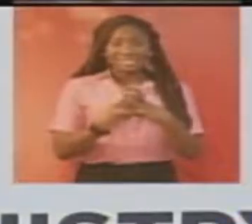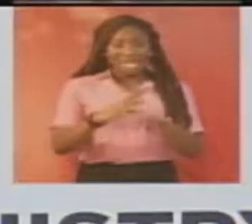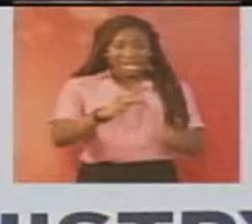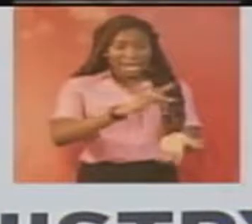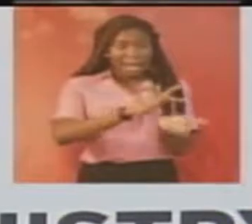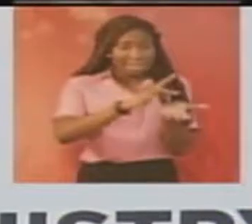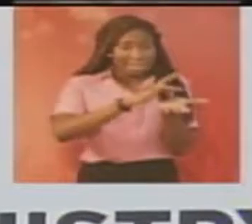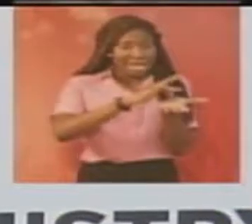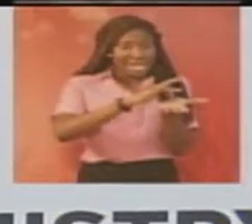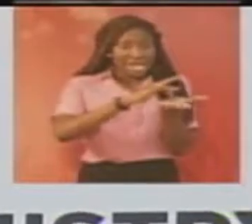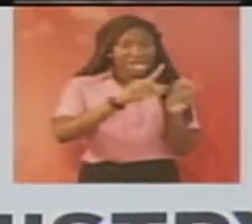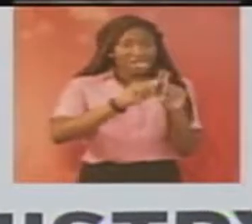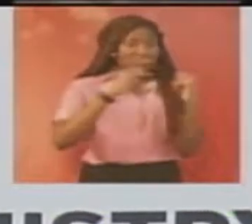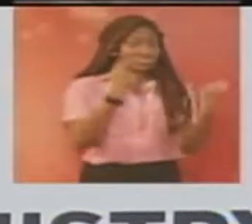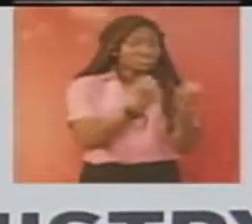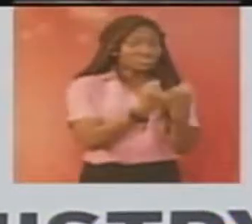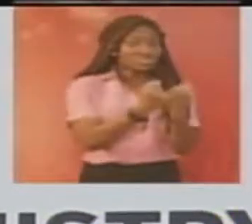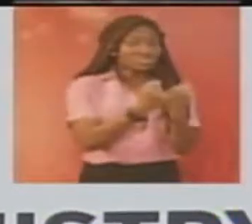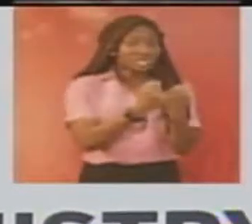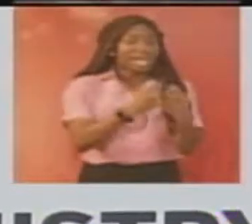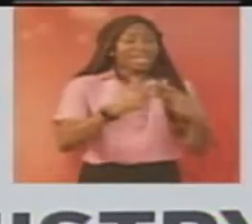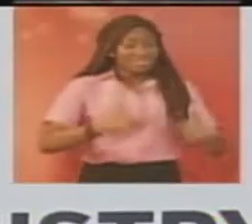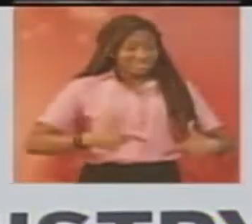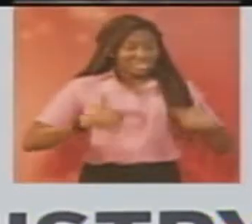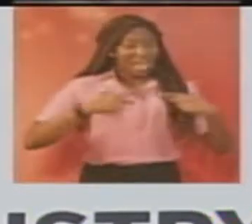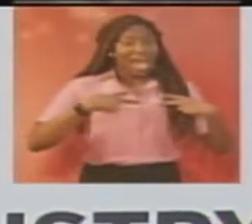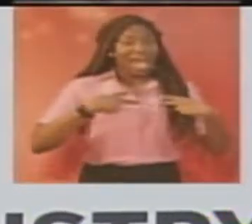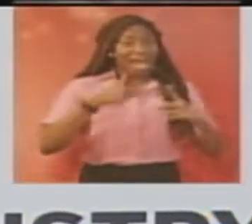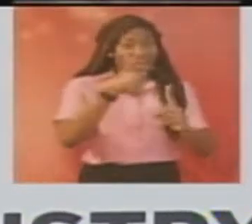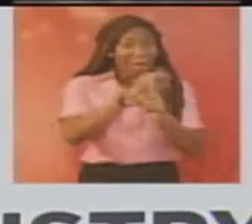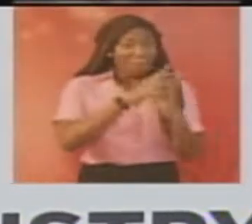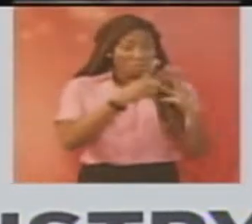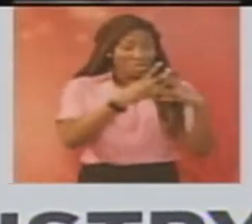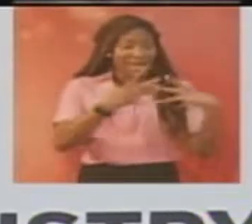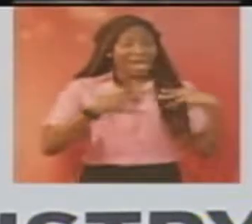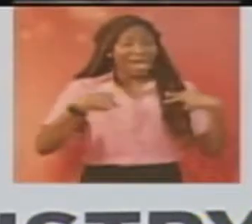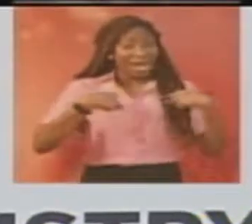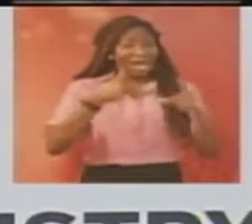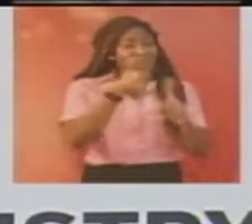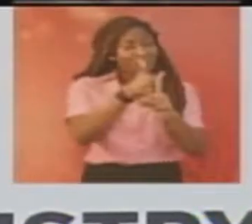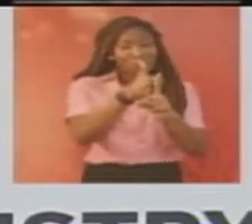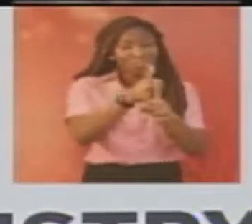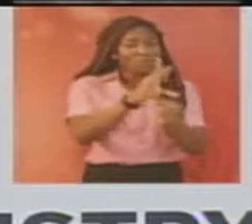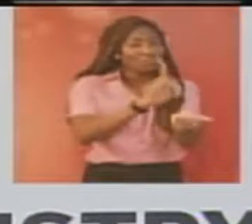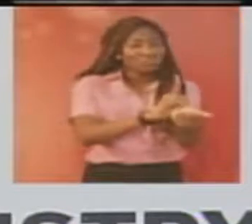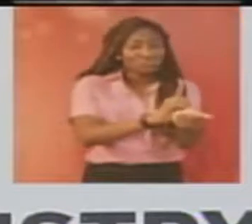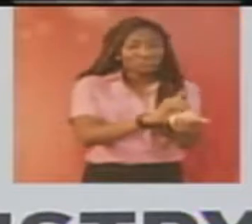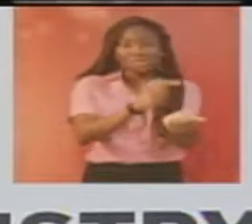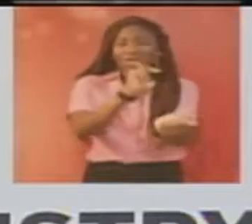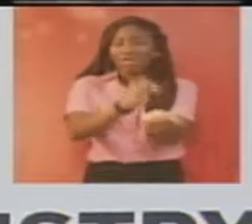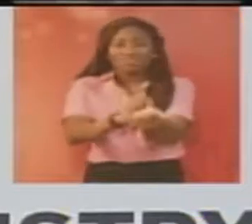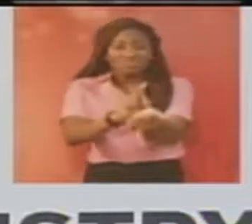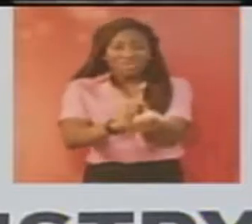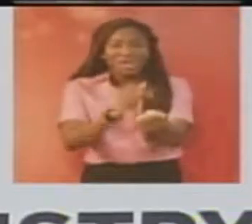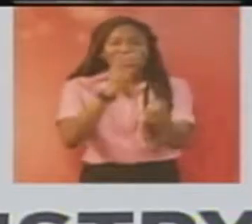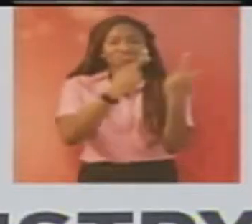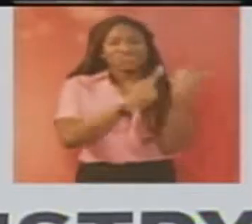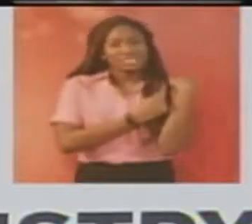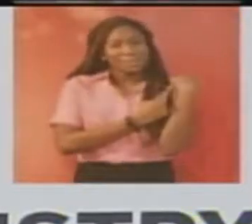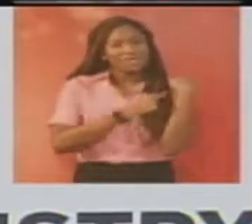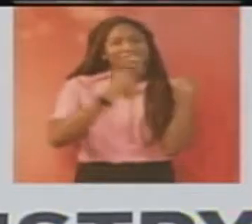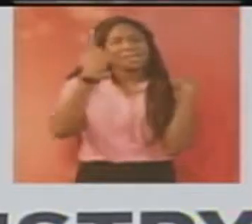within the remit of the prison system itself. They have the prison's medical officers and systems that are the ones responsible